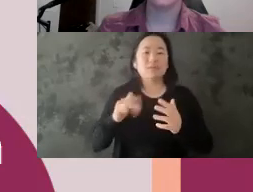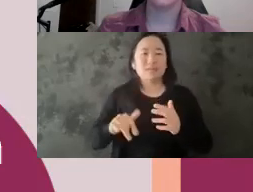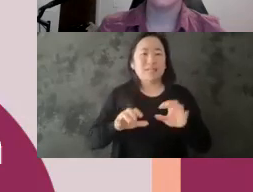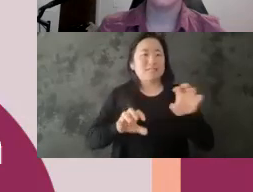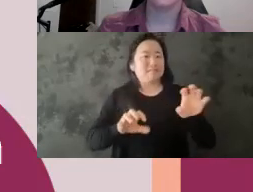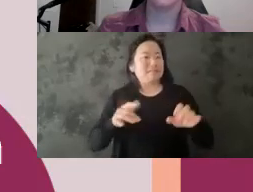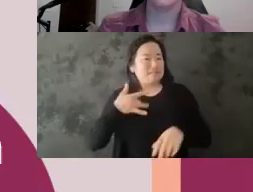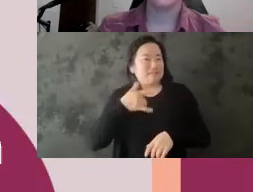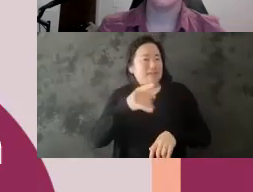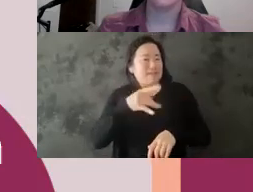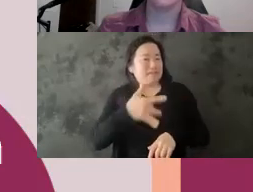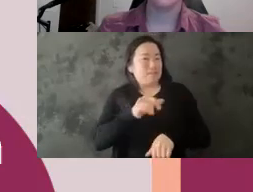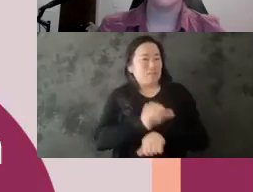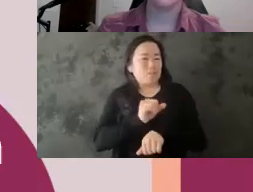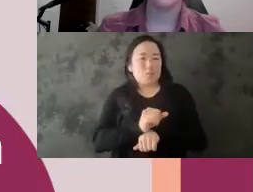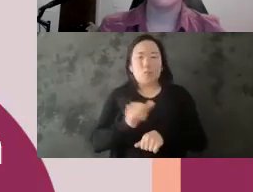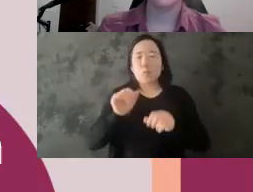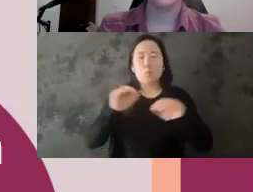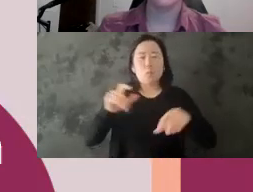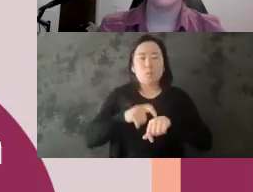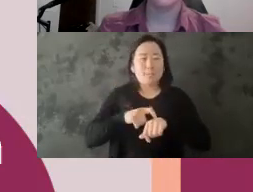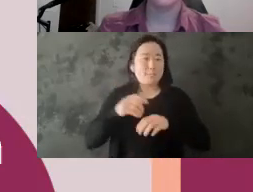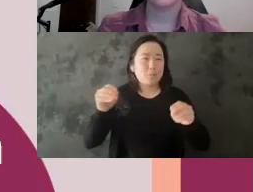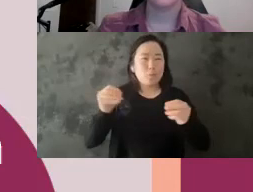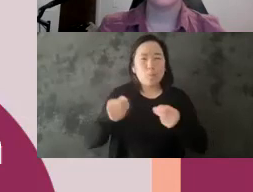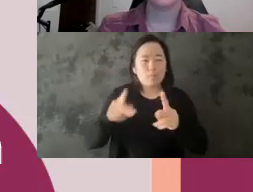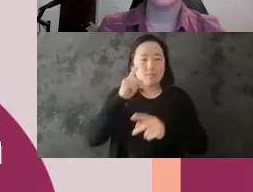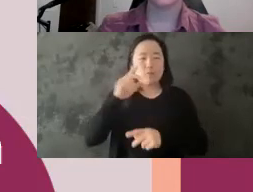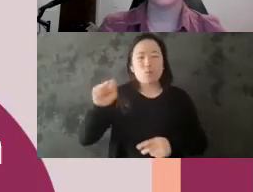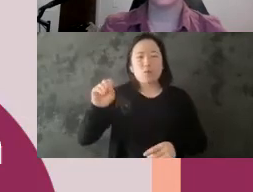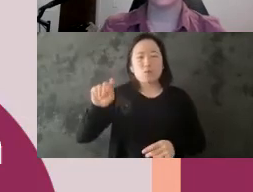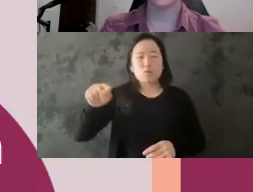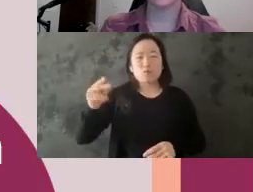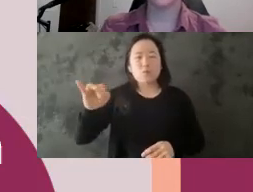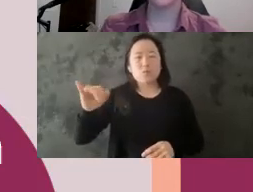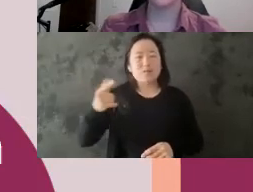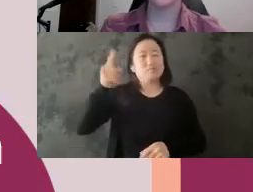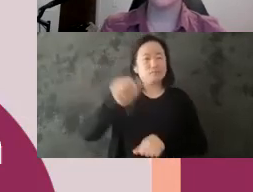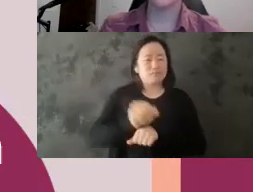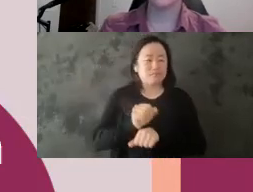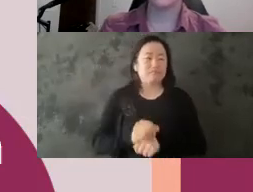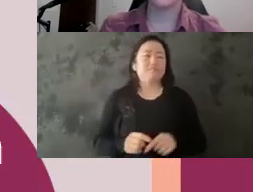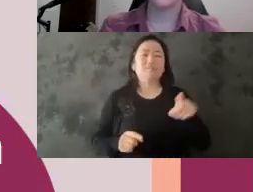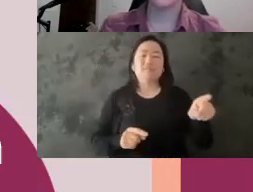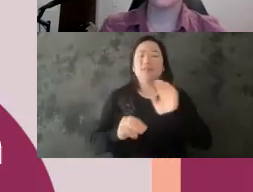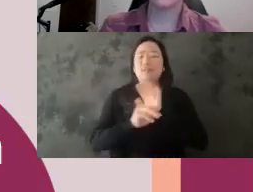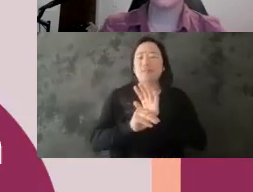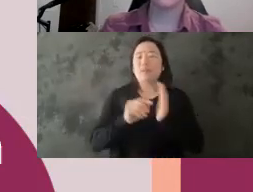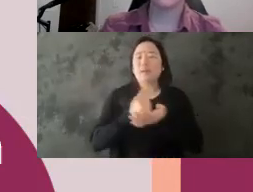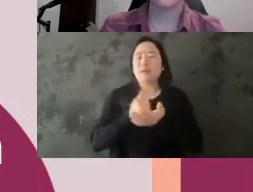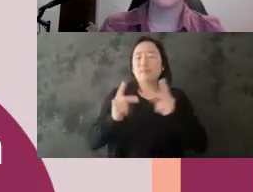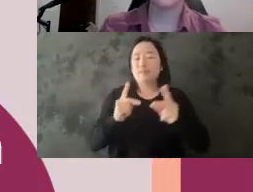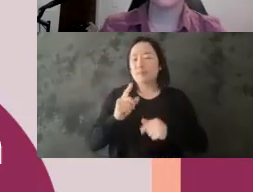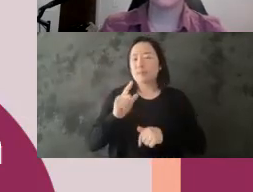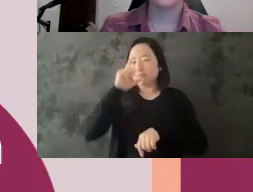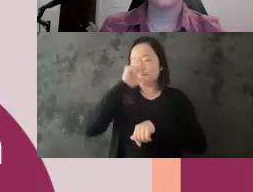evaluated. But this model helps to encourage people to develop a more compassionate mindset. So for